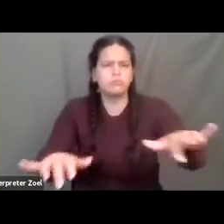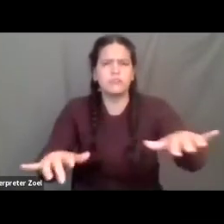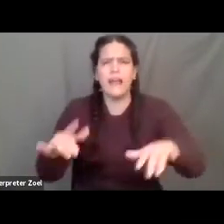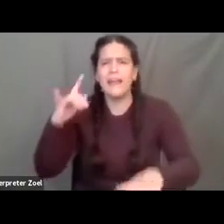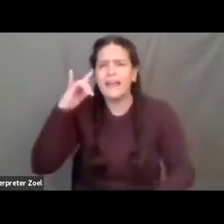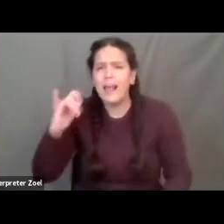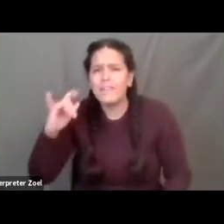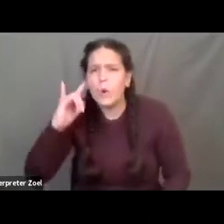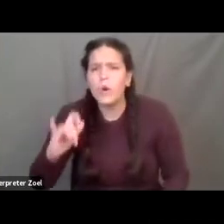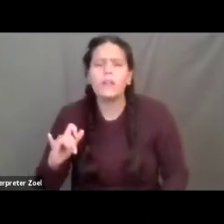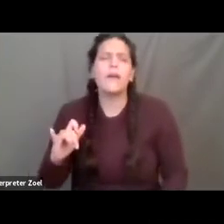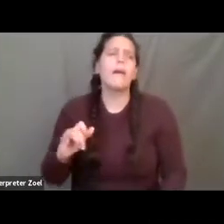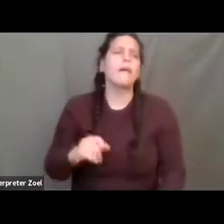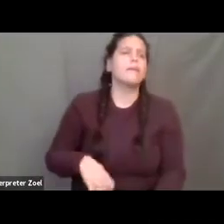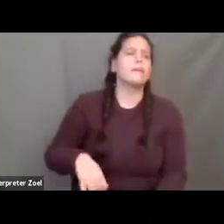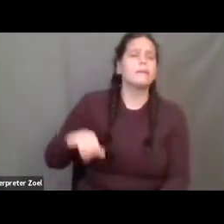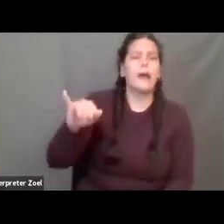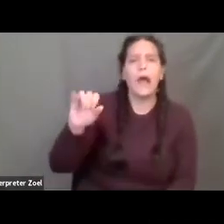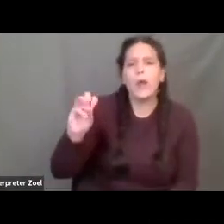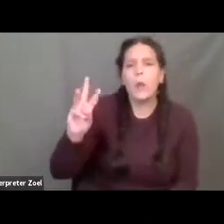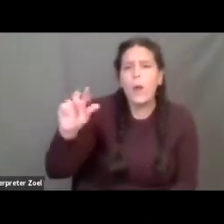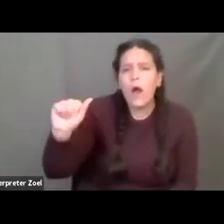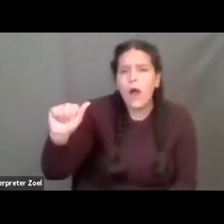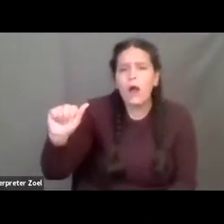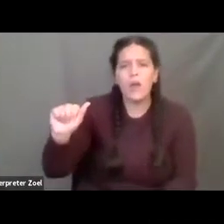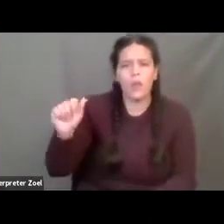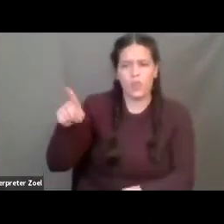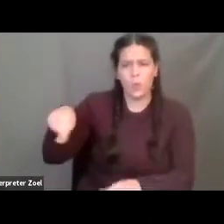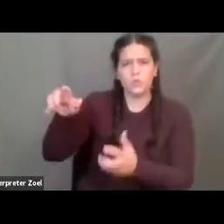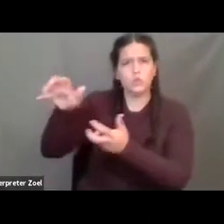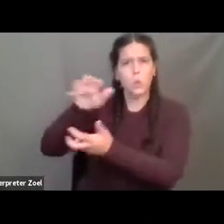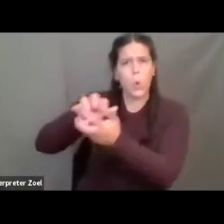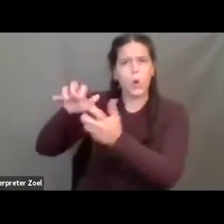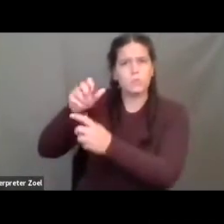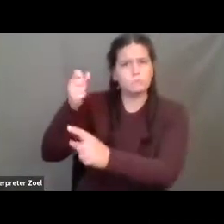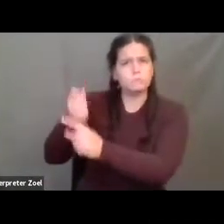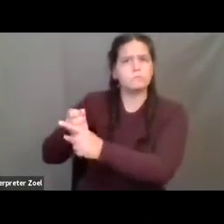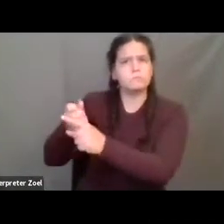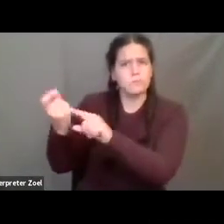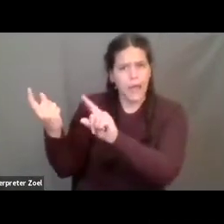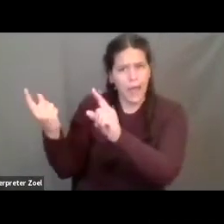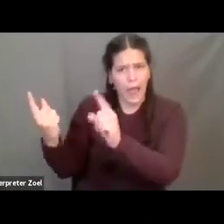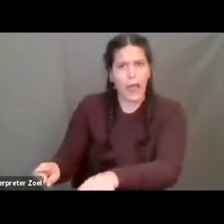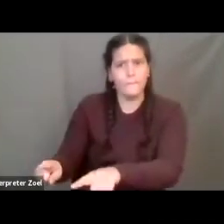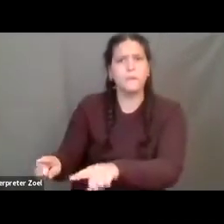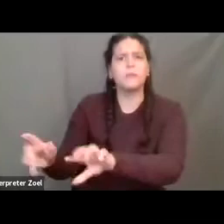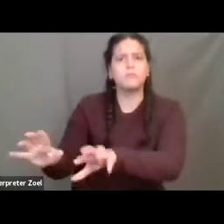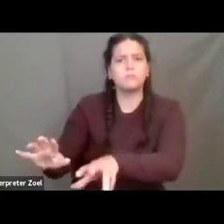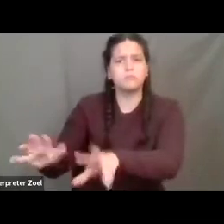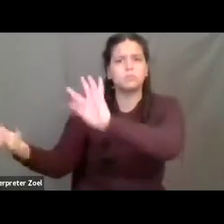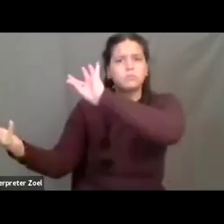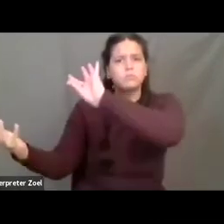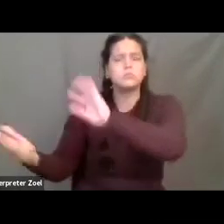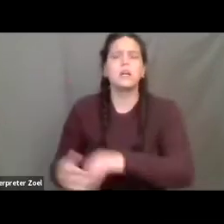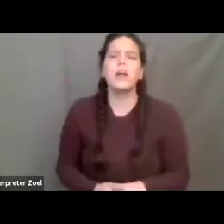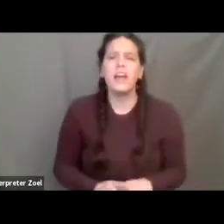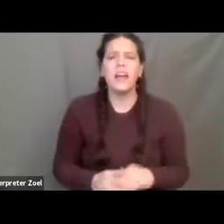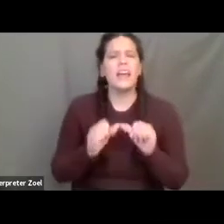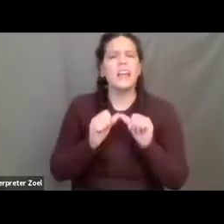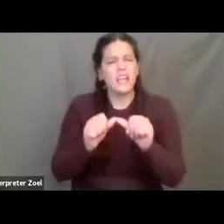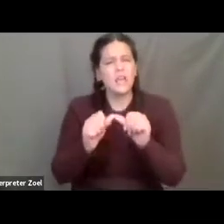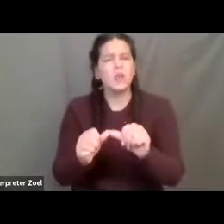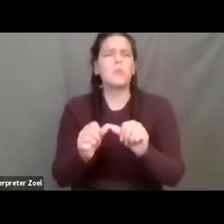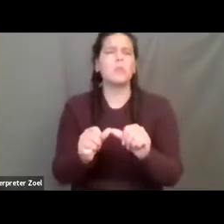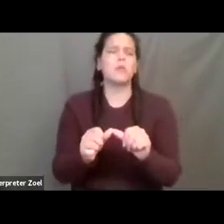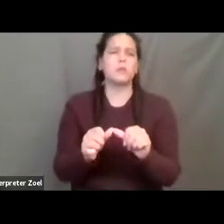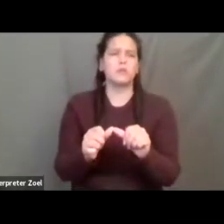these things are very difficult, but we have to keep holding on keep holding on to that hope, that beauty,